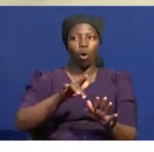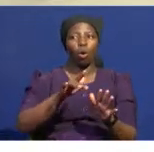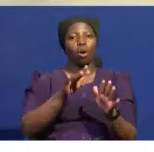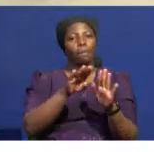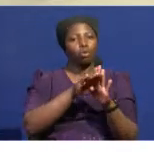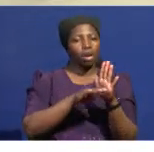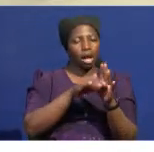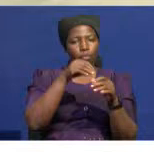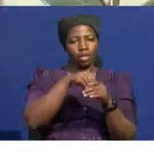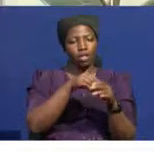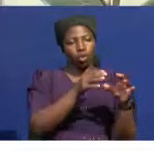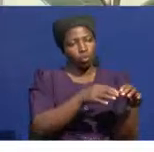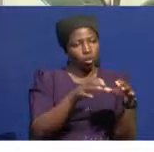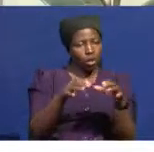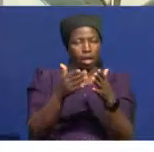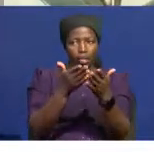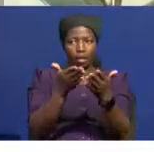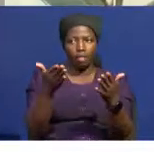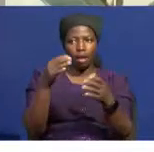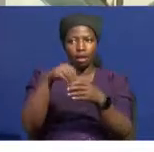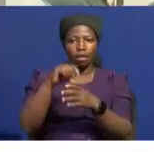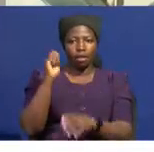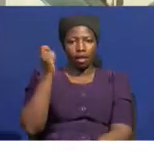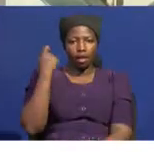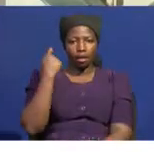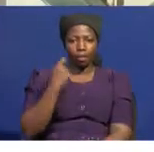communities across the country.